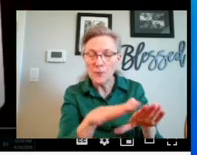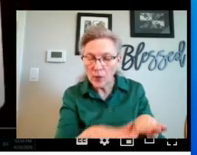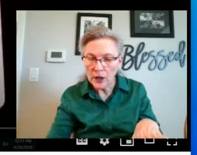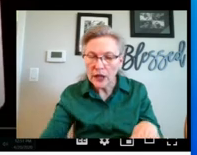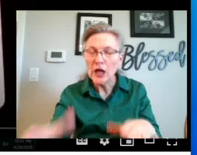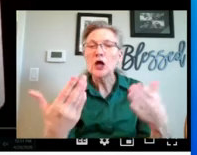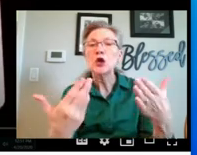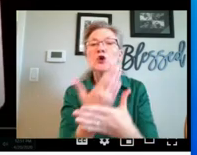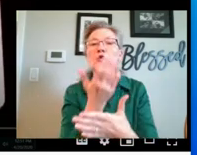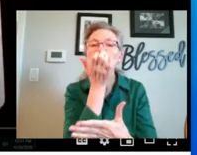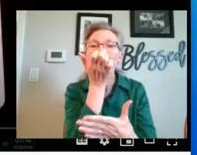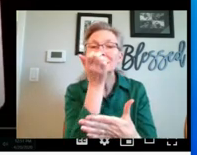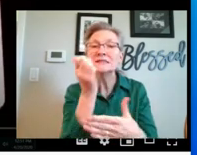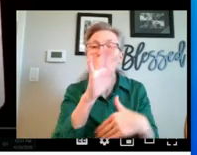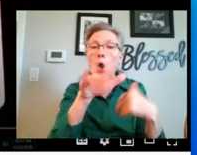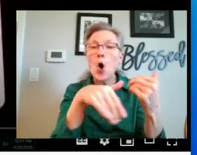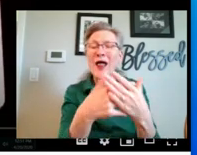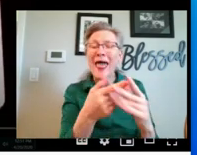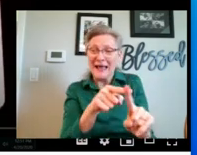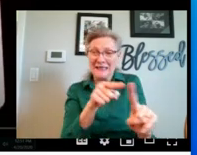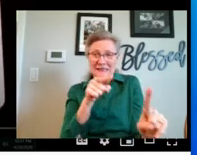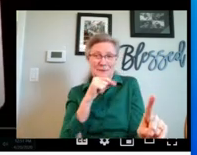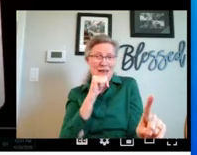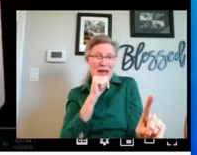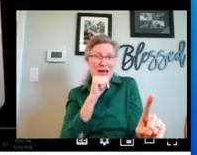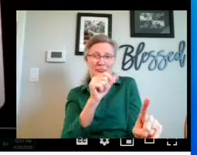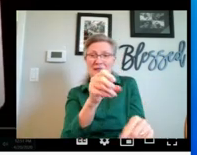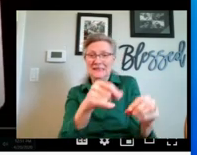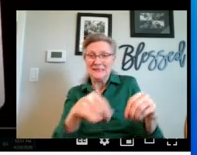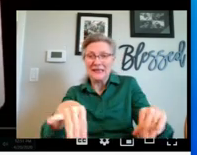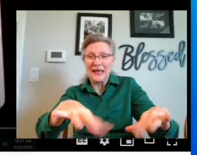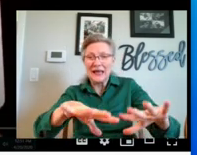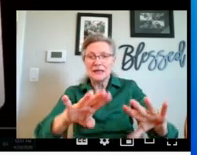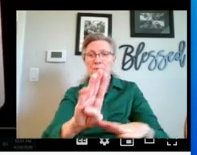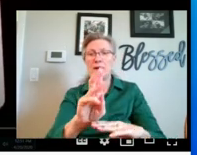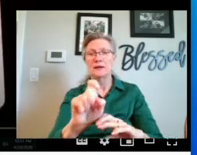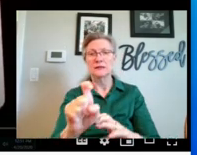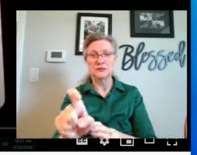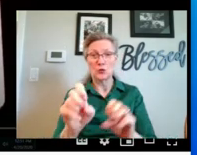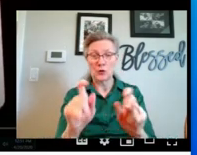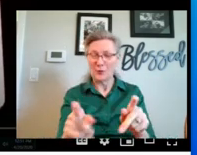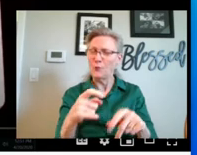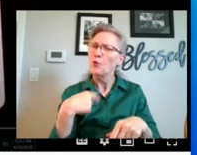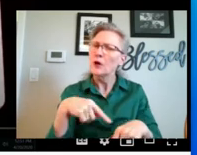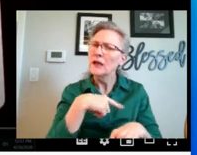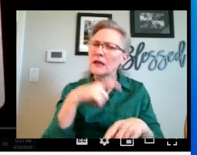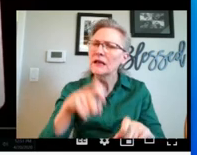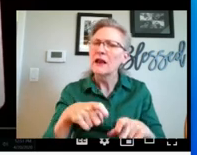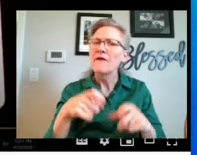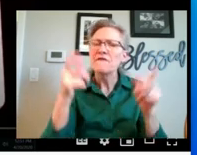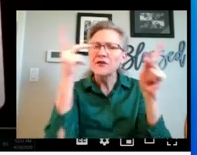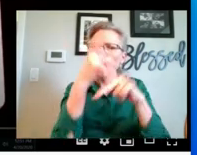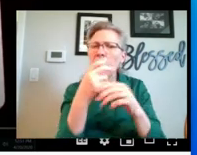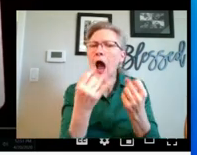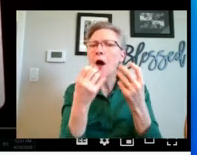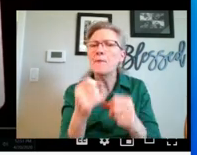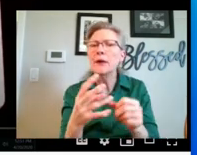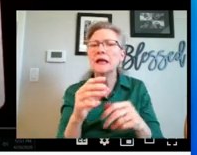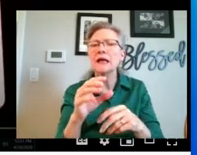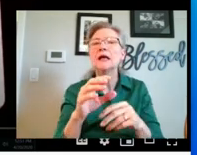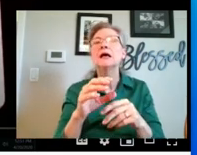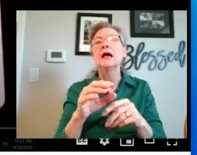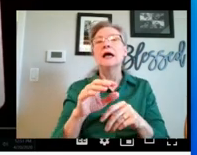here will not have grass covering it, but everywhere else does. What we need to figure out is how many square yards of grass does the public